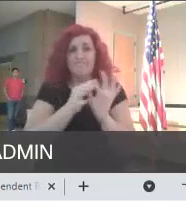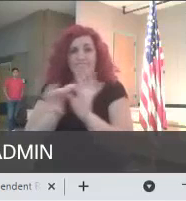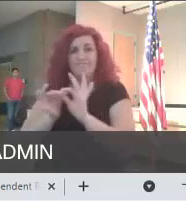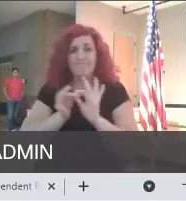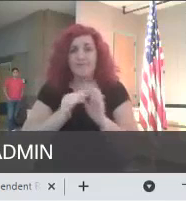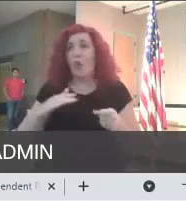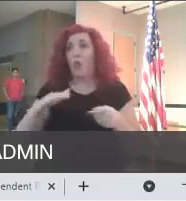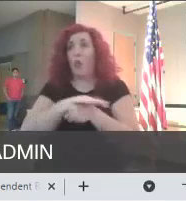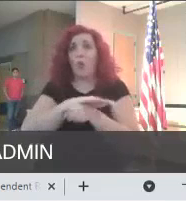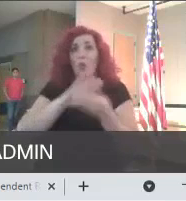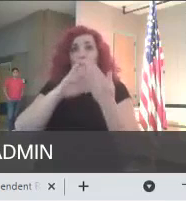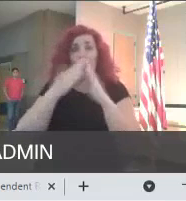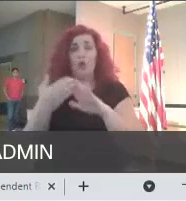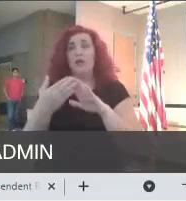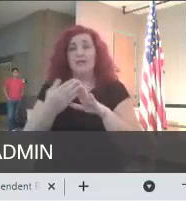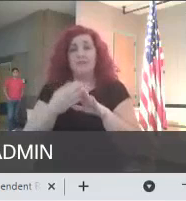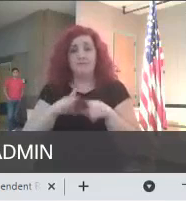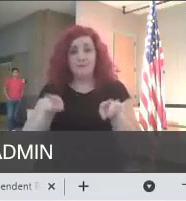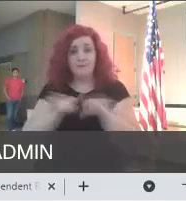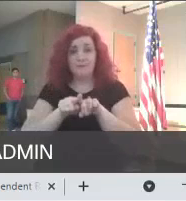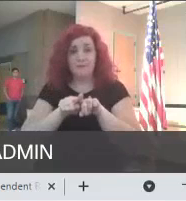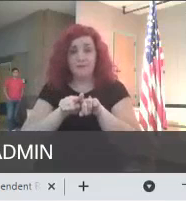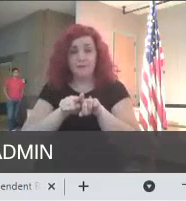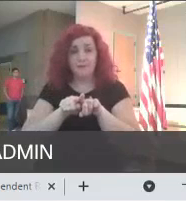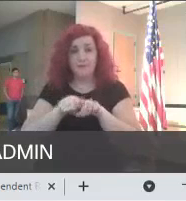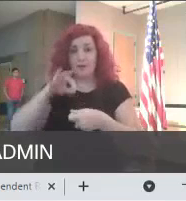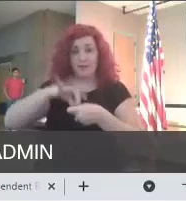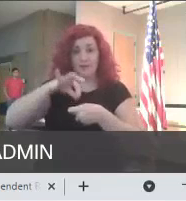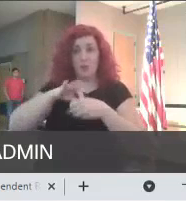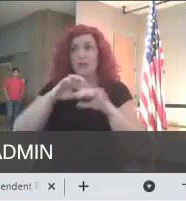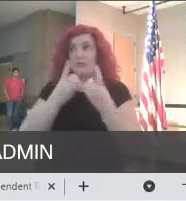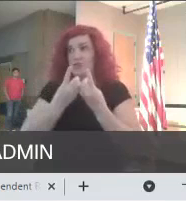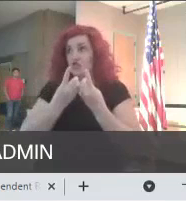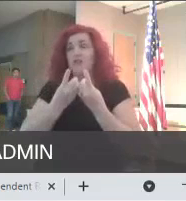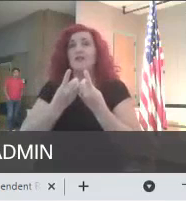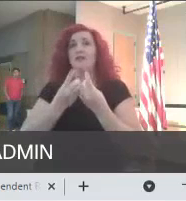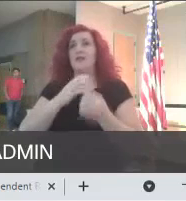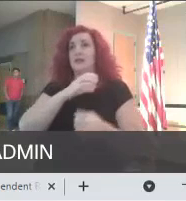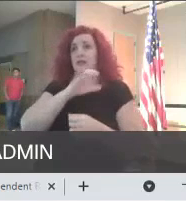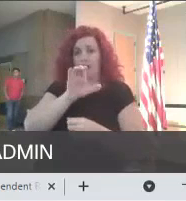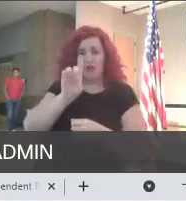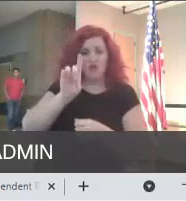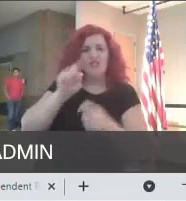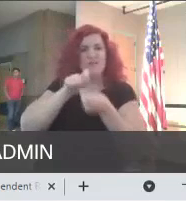community is in the same voting district, congressional district in